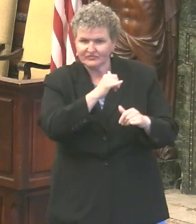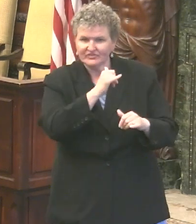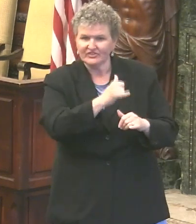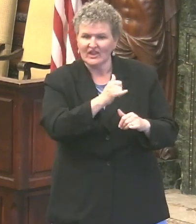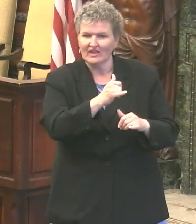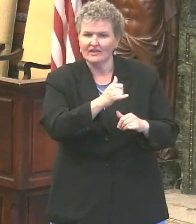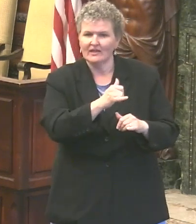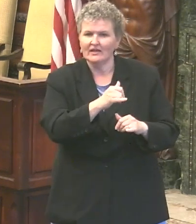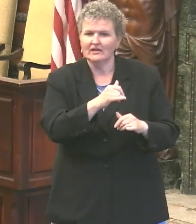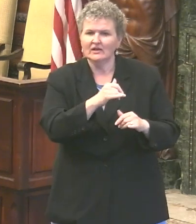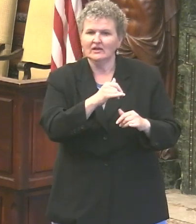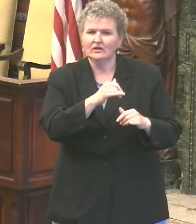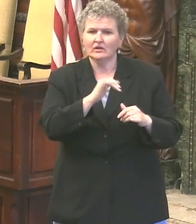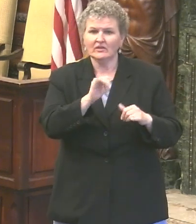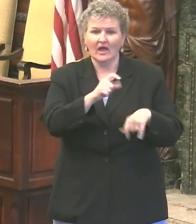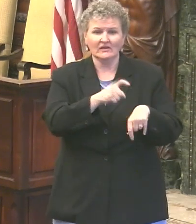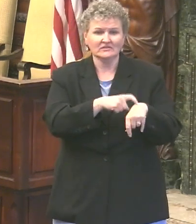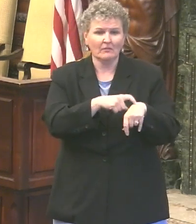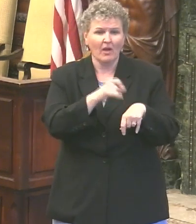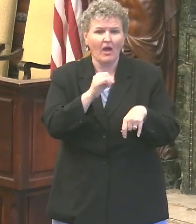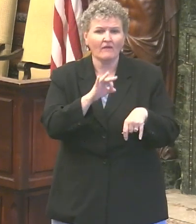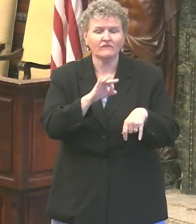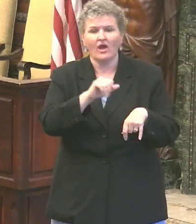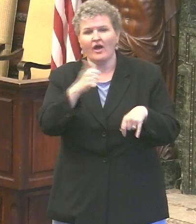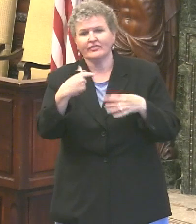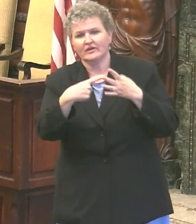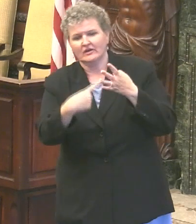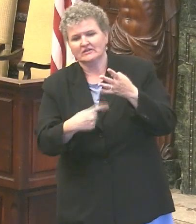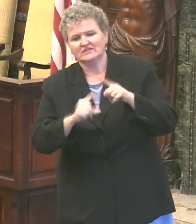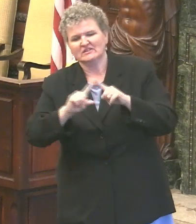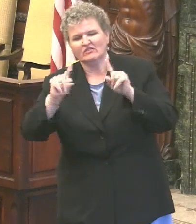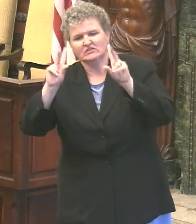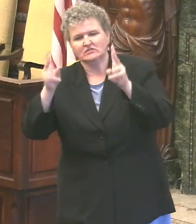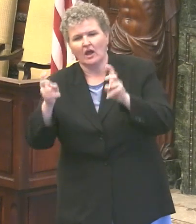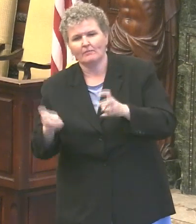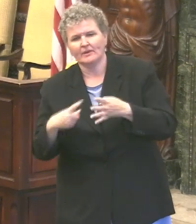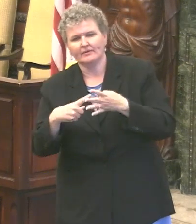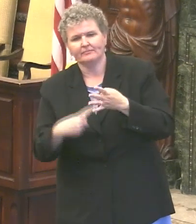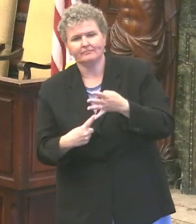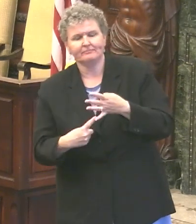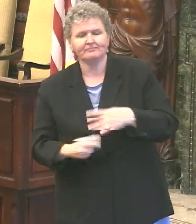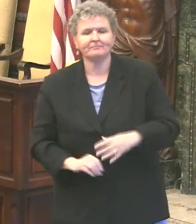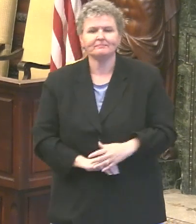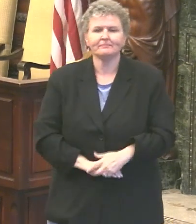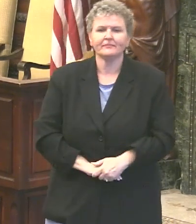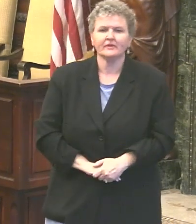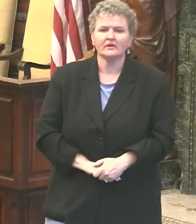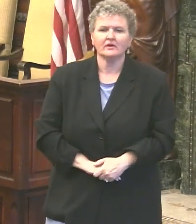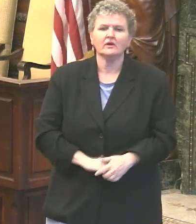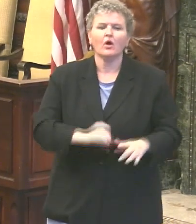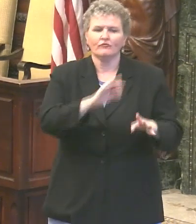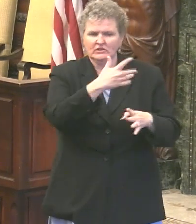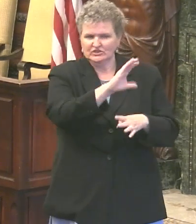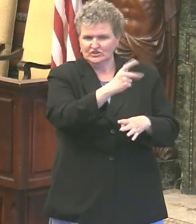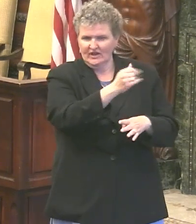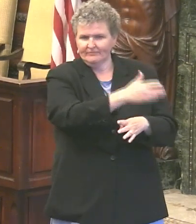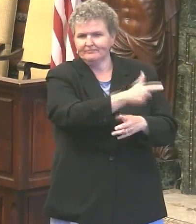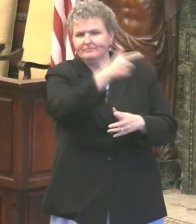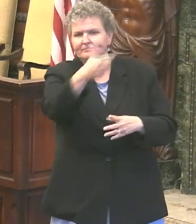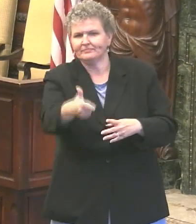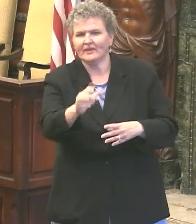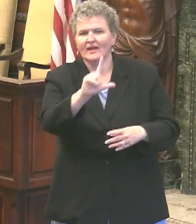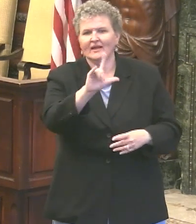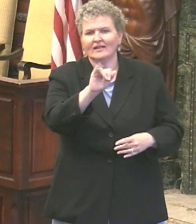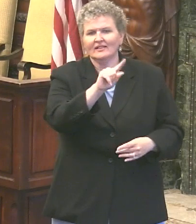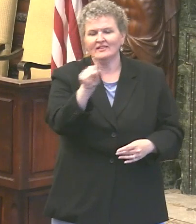first round. And if there's time, we'll go to other topics. For you, Chad, we will go to Liz Tung of